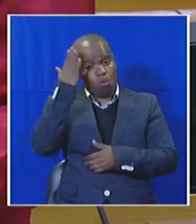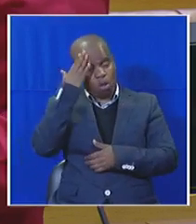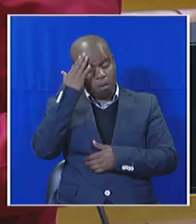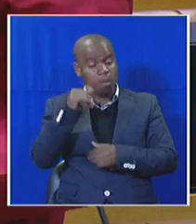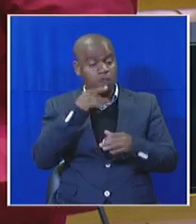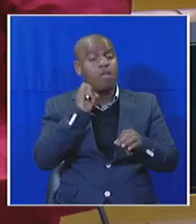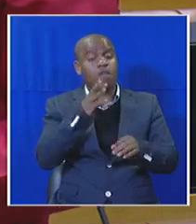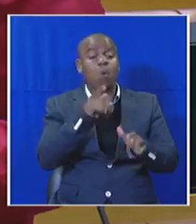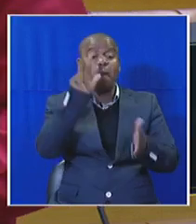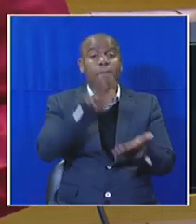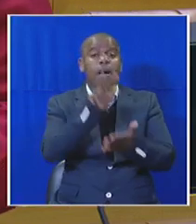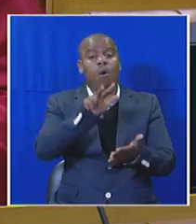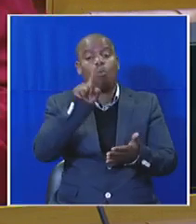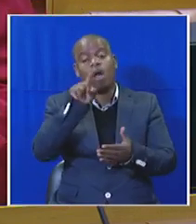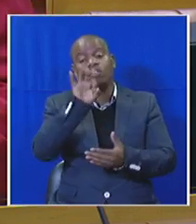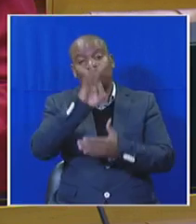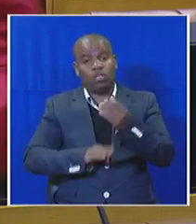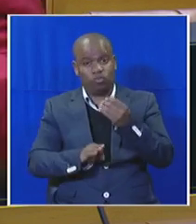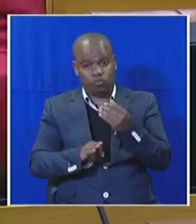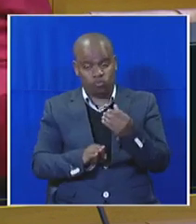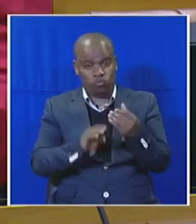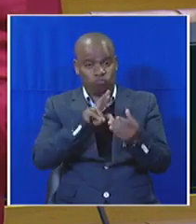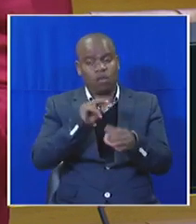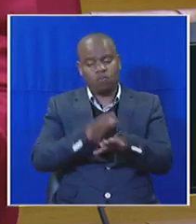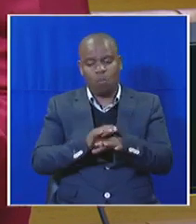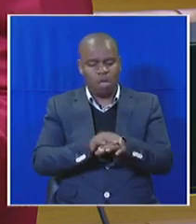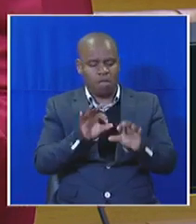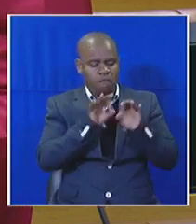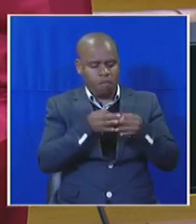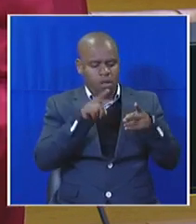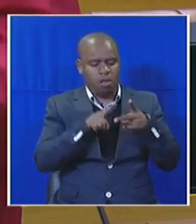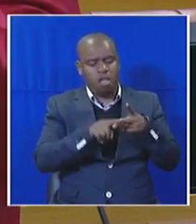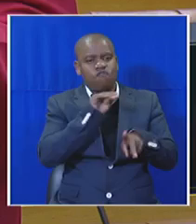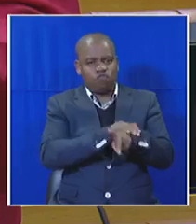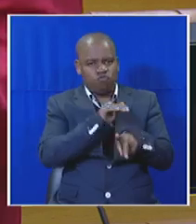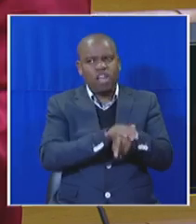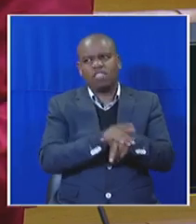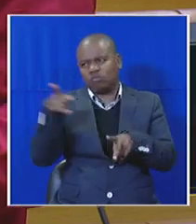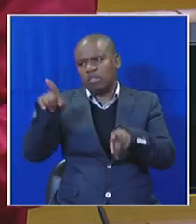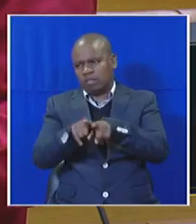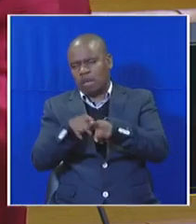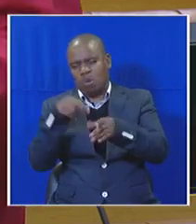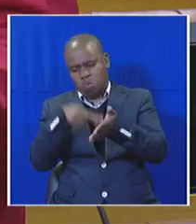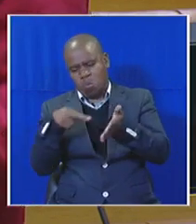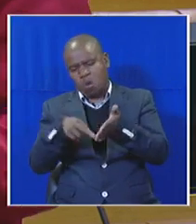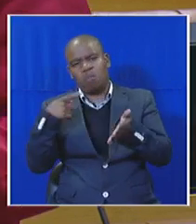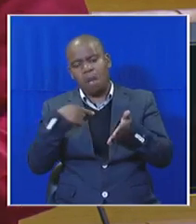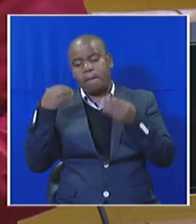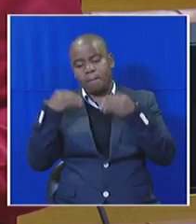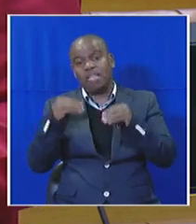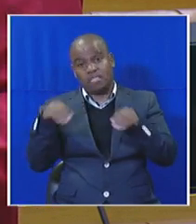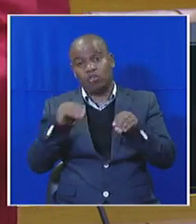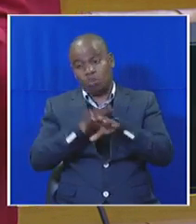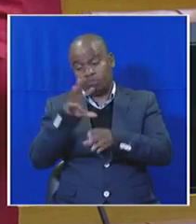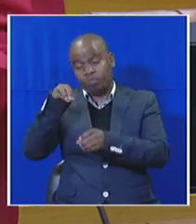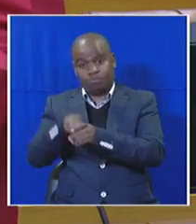you announced the 1 trillion nuclear deal, your family friends, the Guptas, they registered a company that is involved in